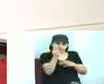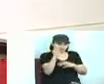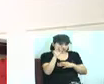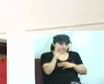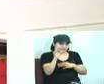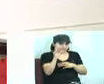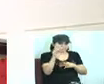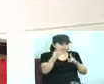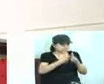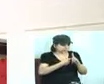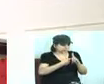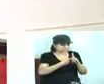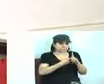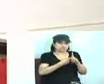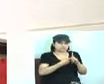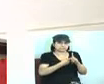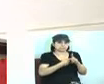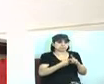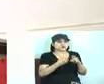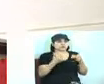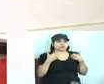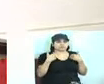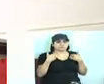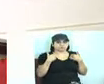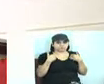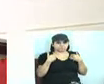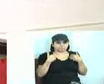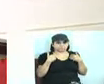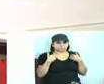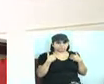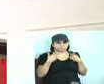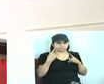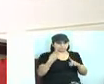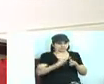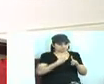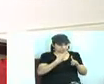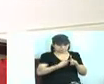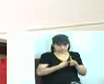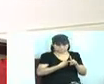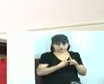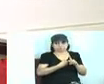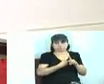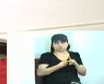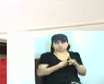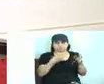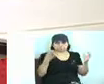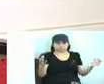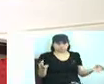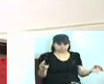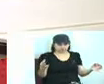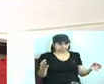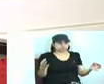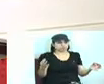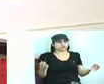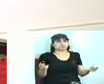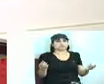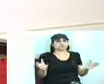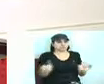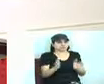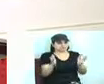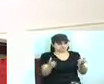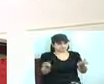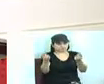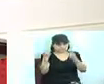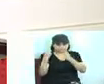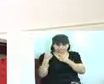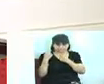on the first Saturday of the month, we do hold our monthly meditation. And so we do encourage you to stop by. It's done in the Ryland